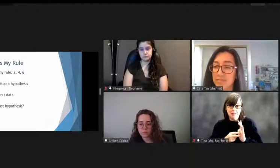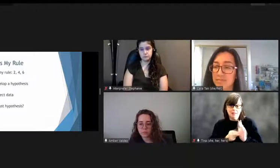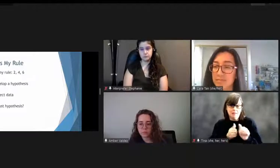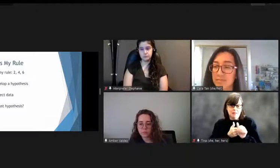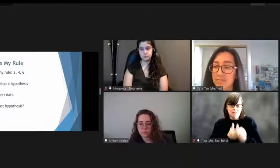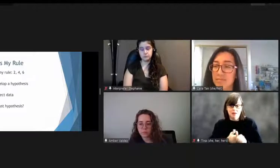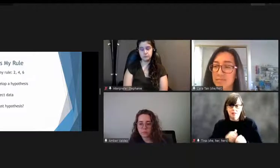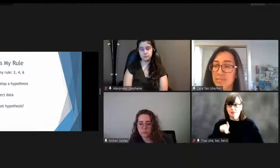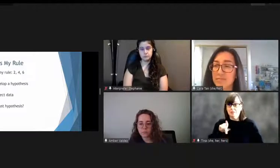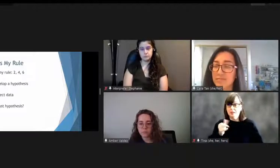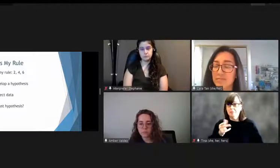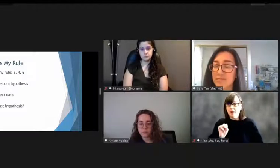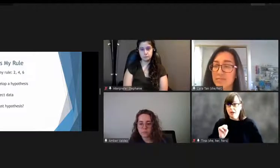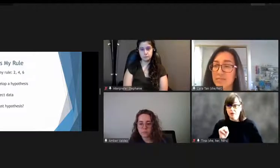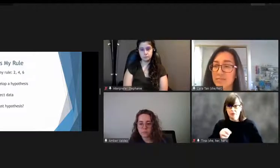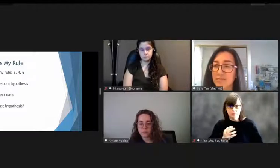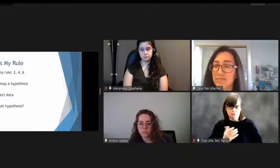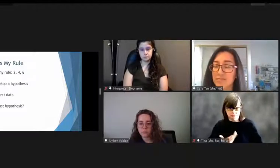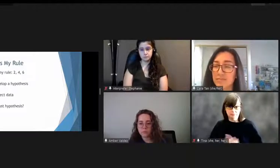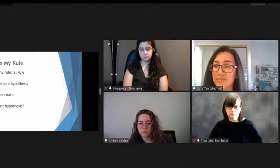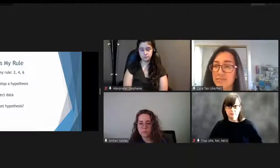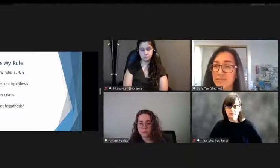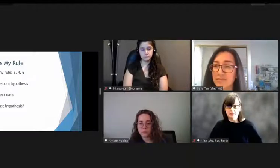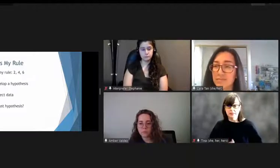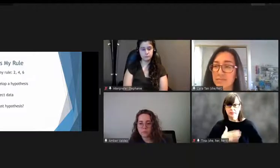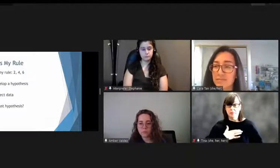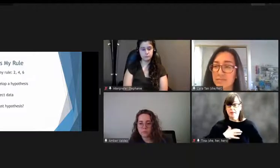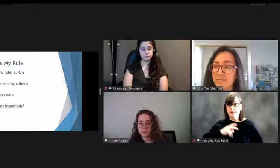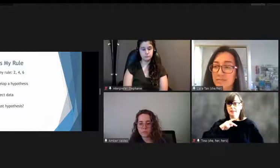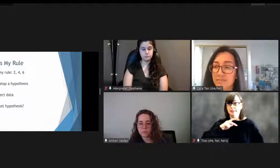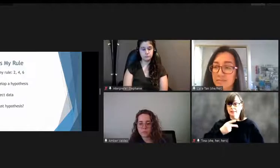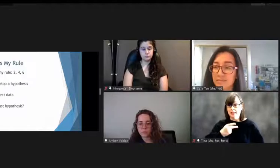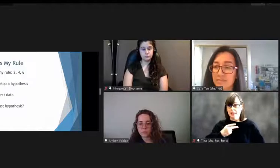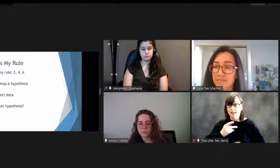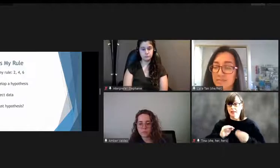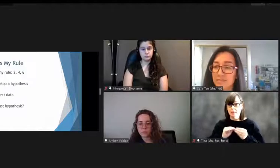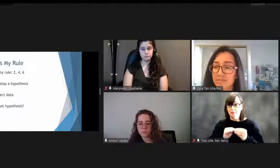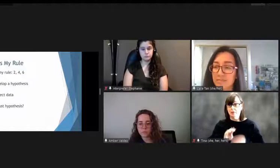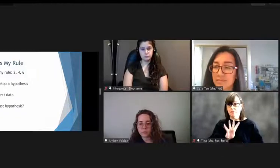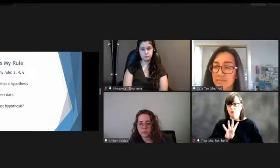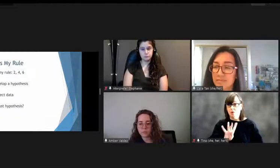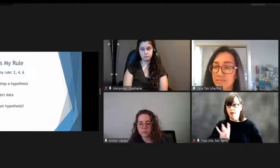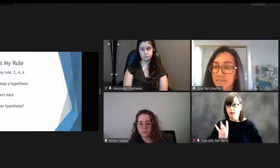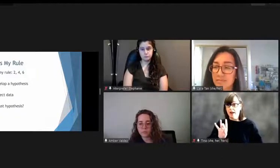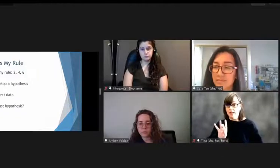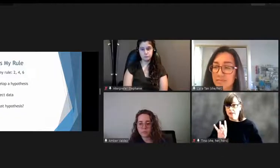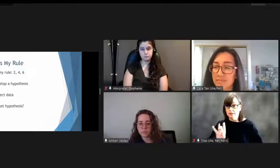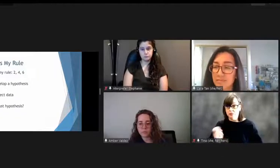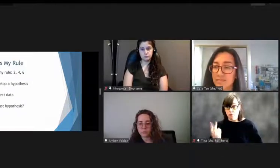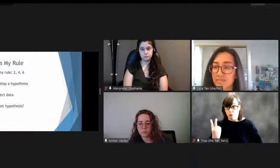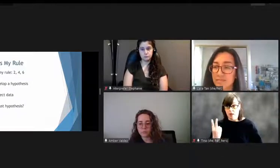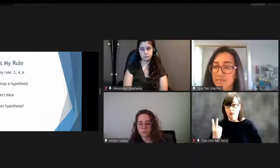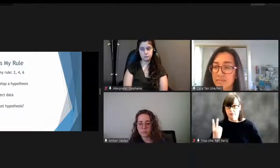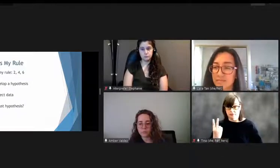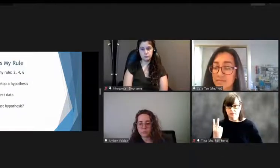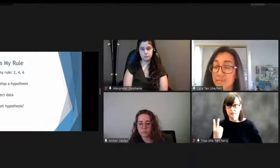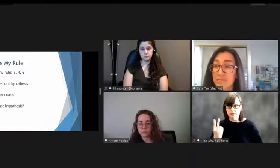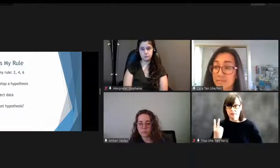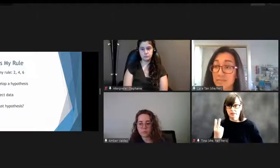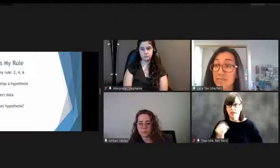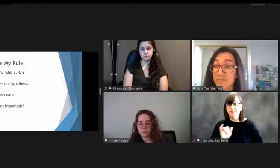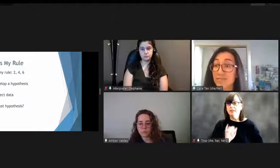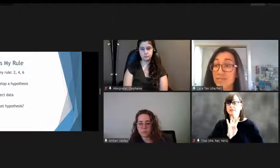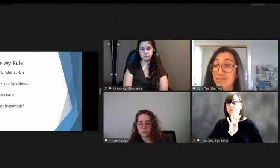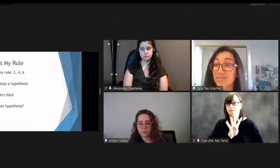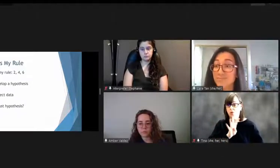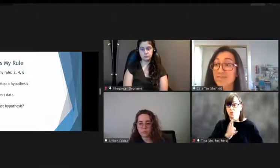Mhm. And with that, my second number was 4, 8, 12, which is going from sets of 4, so it's